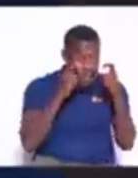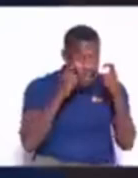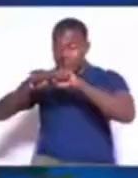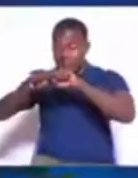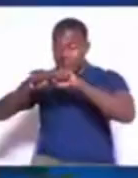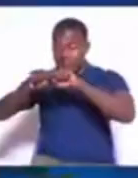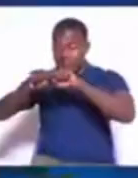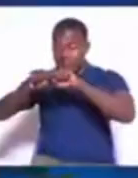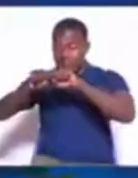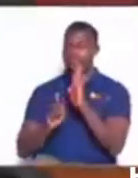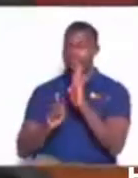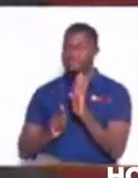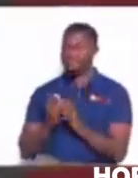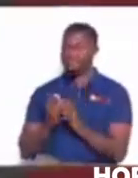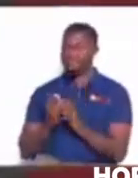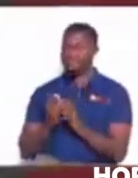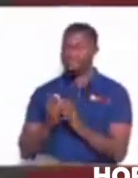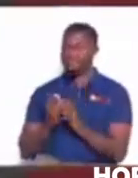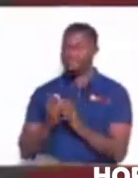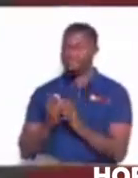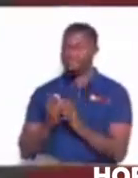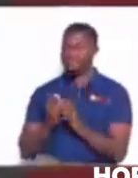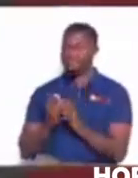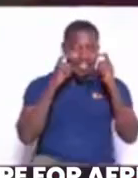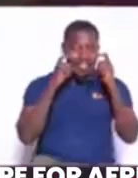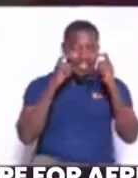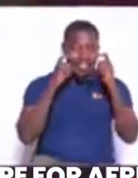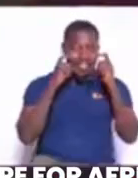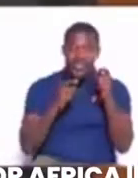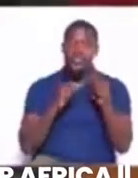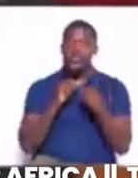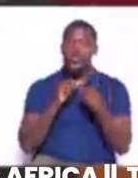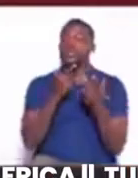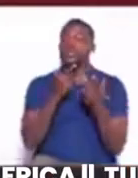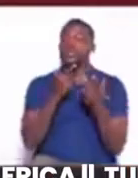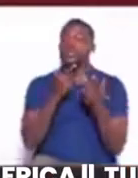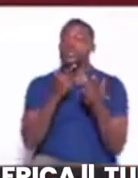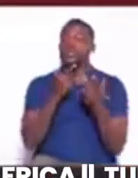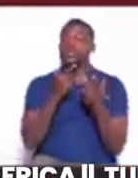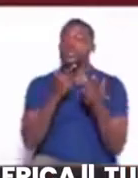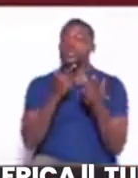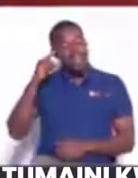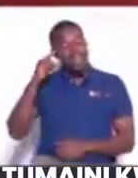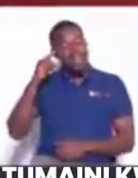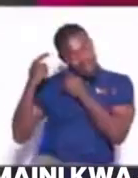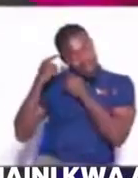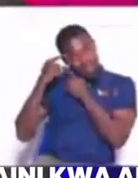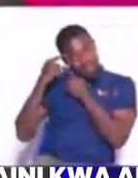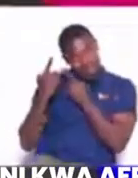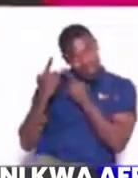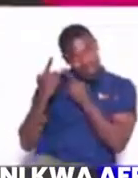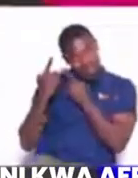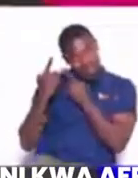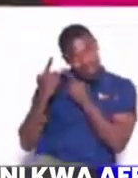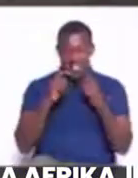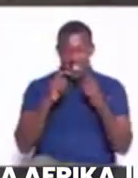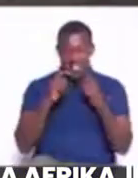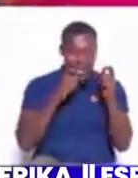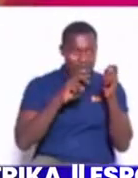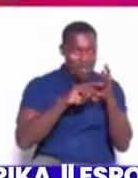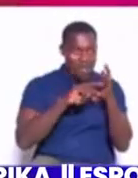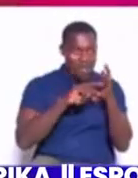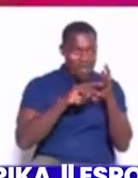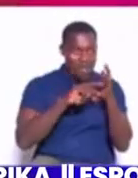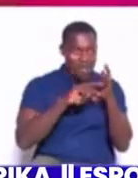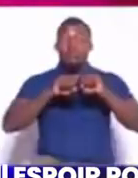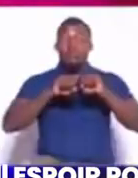means breaking. So sin is not what I think in my mind, but sin is breaking